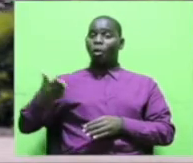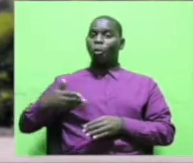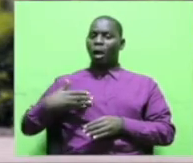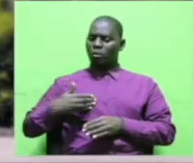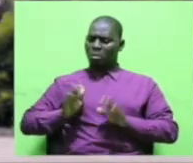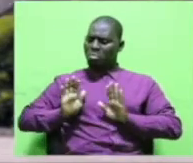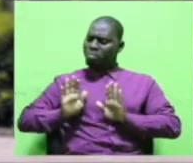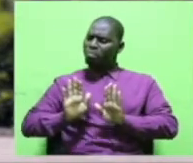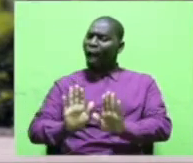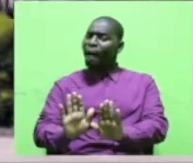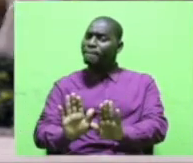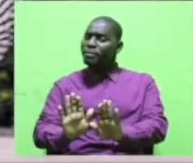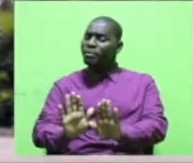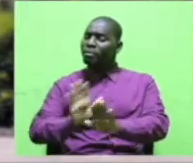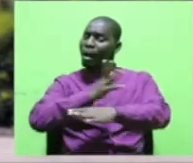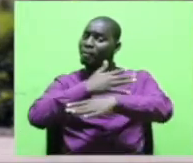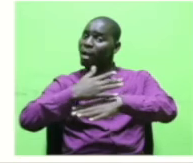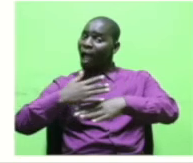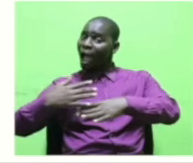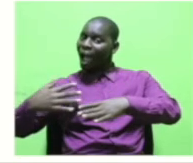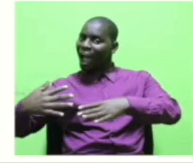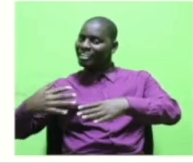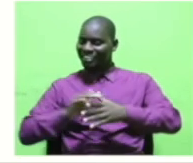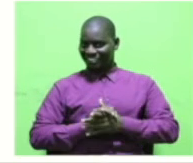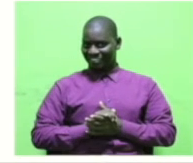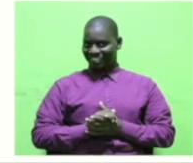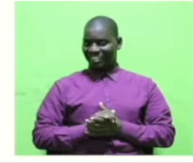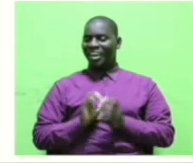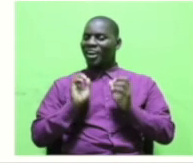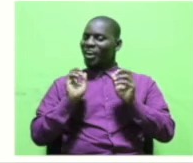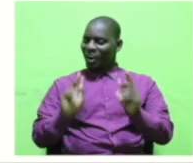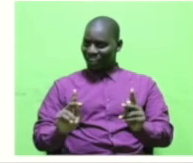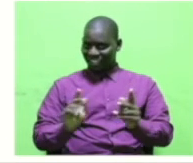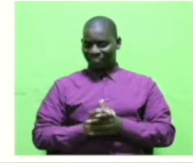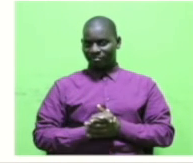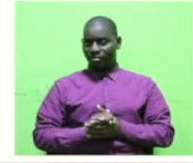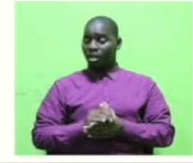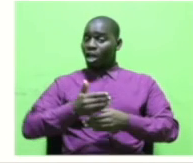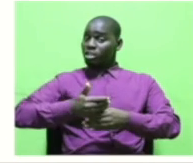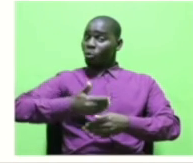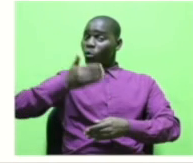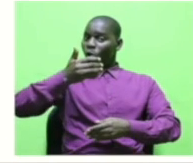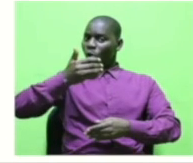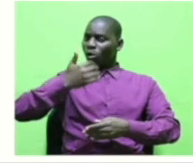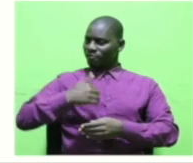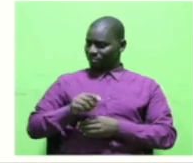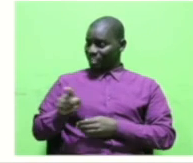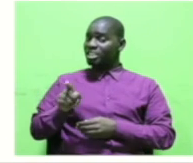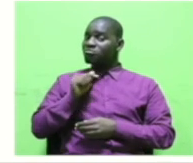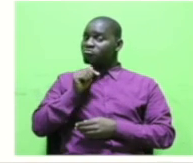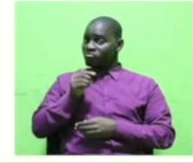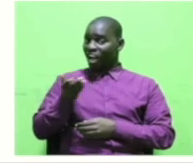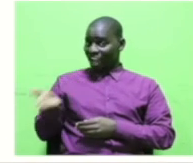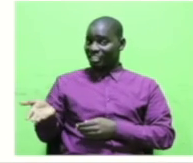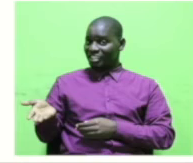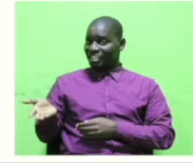pump blood to a longer distance. Also, the wall of left ventricle is much thicker than that